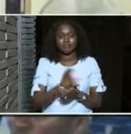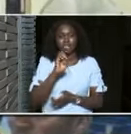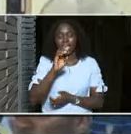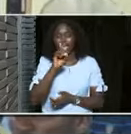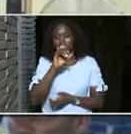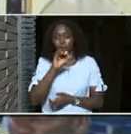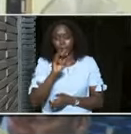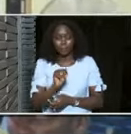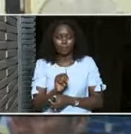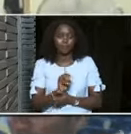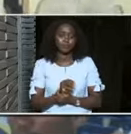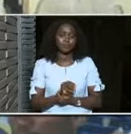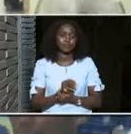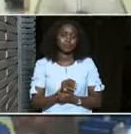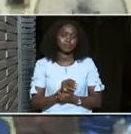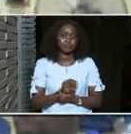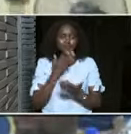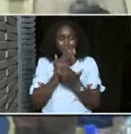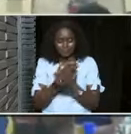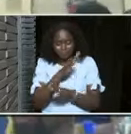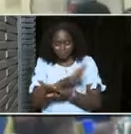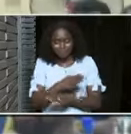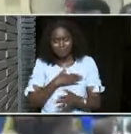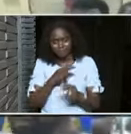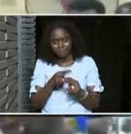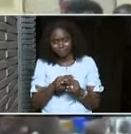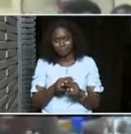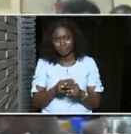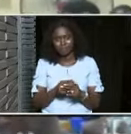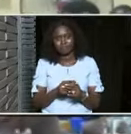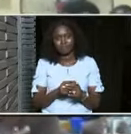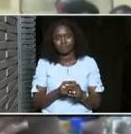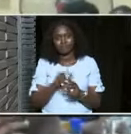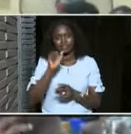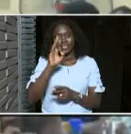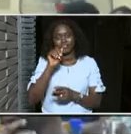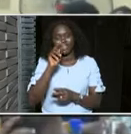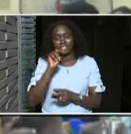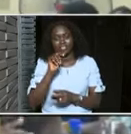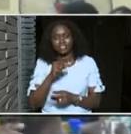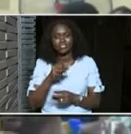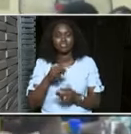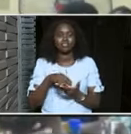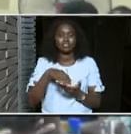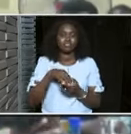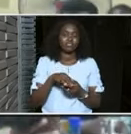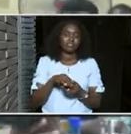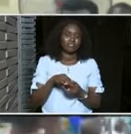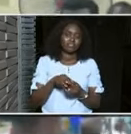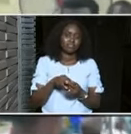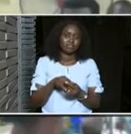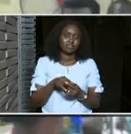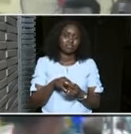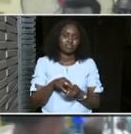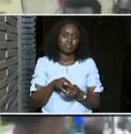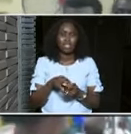your question. Good evening, sir. My name is Akpan Edeomo, student of CLE, University of Ibadan. So I have two